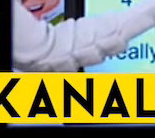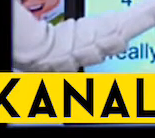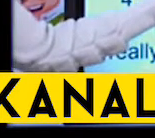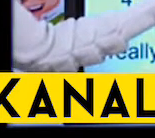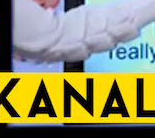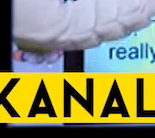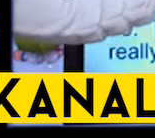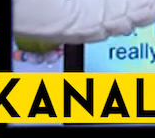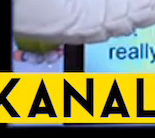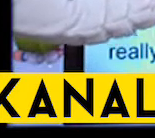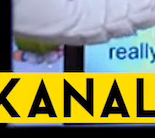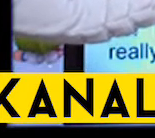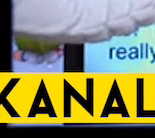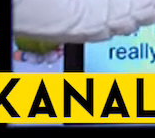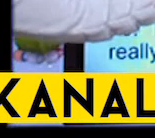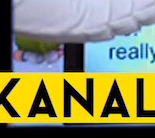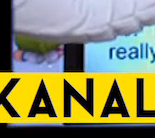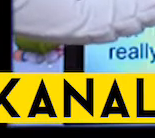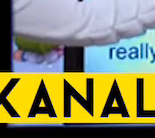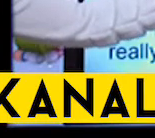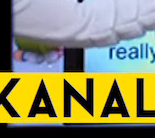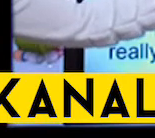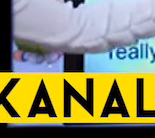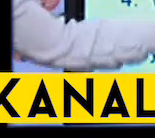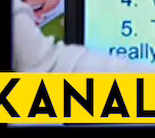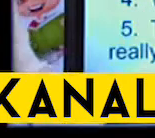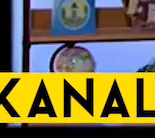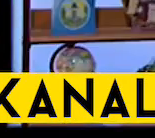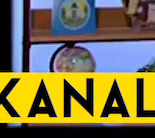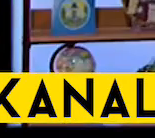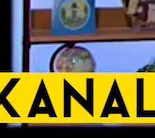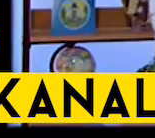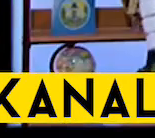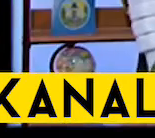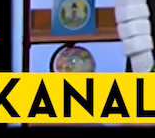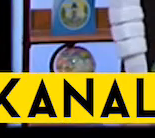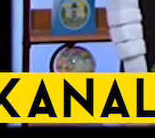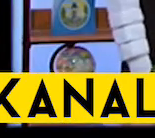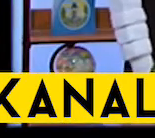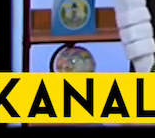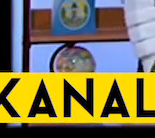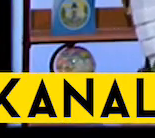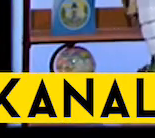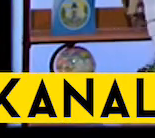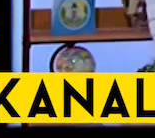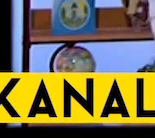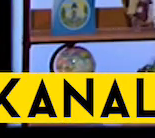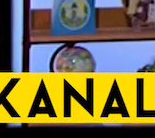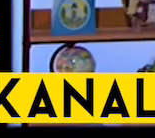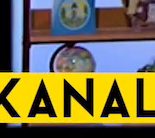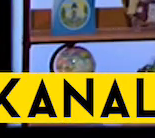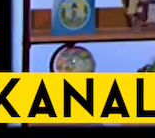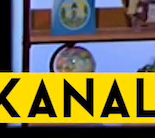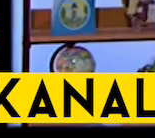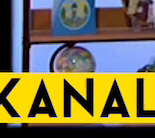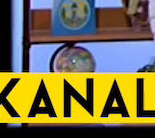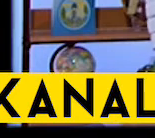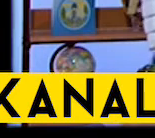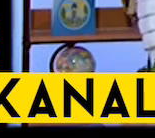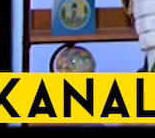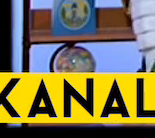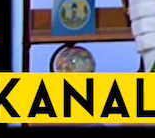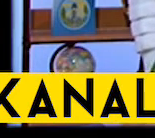early, angrily, late, or beautifully. Please have a look at these given sentences and try